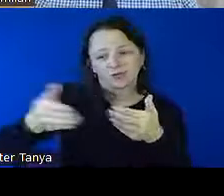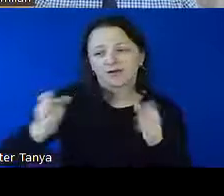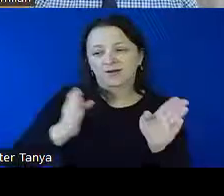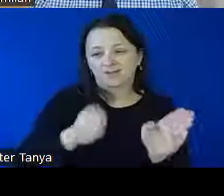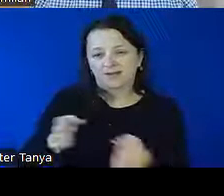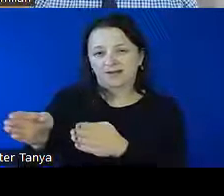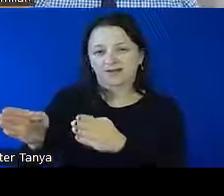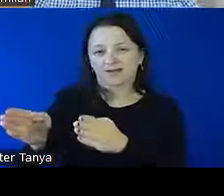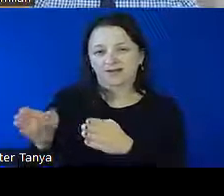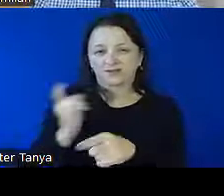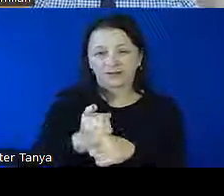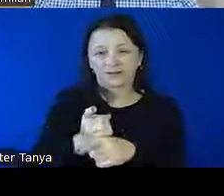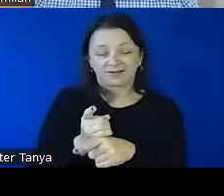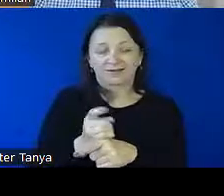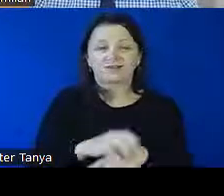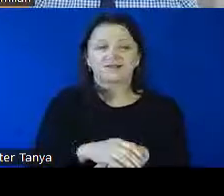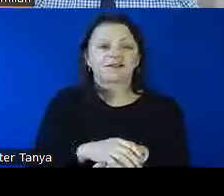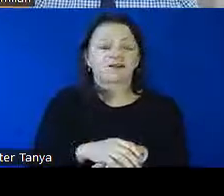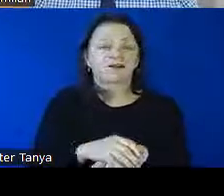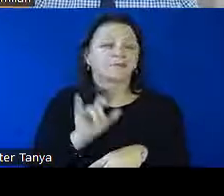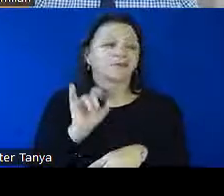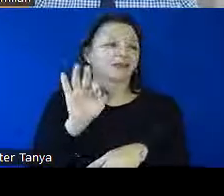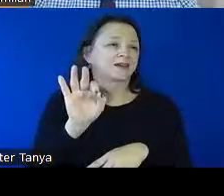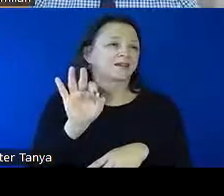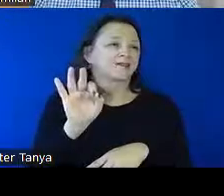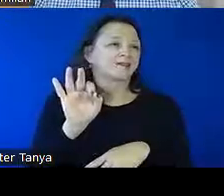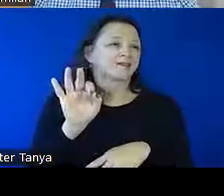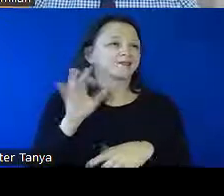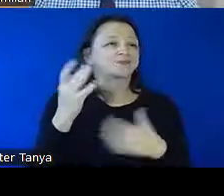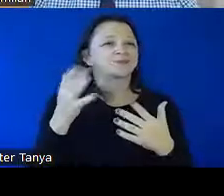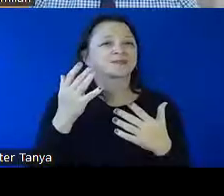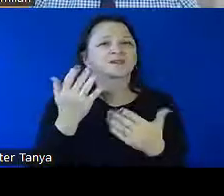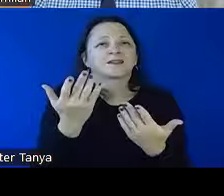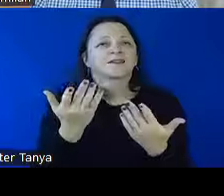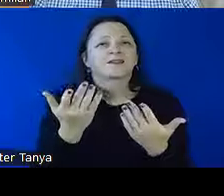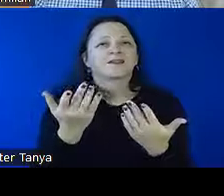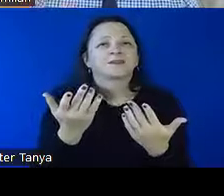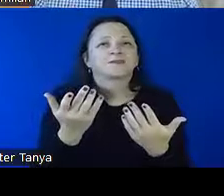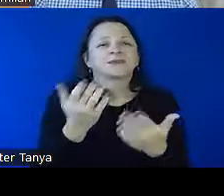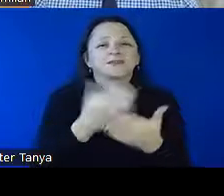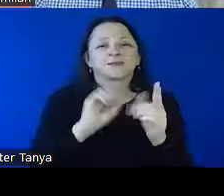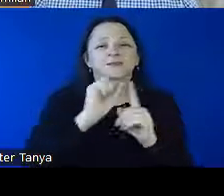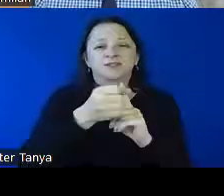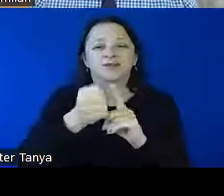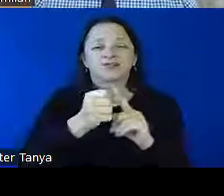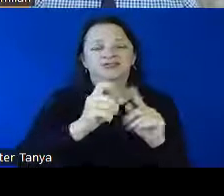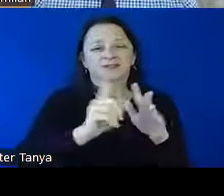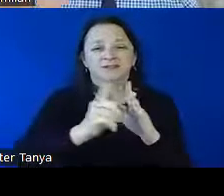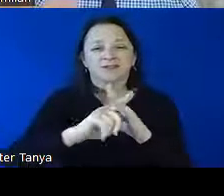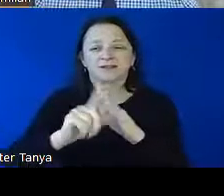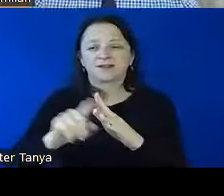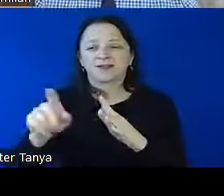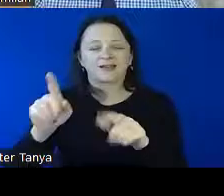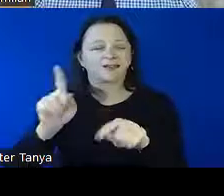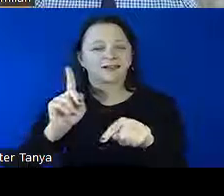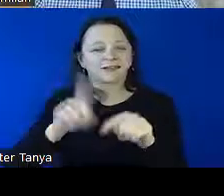going to happen, right? If there are situations that they can't tune out distractions, maybe they